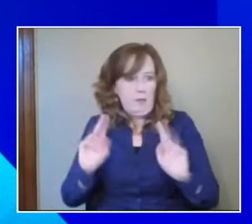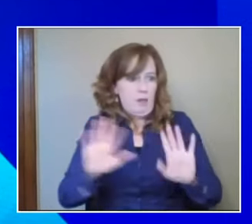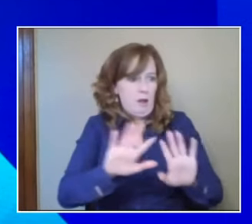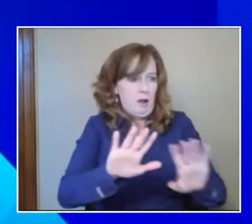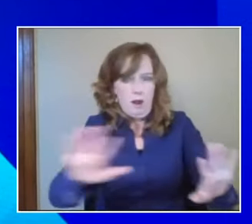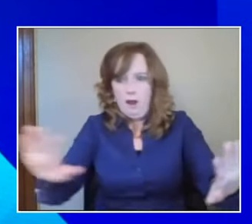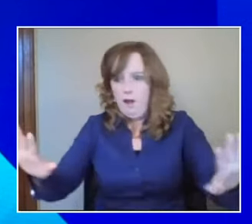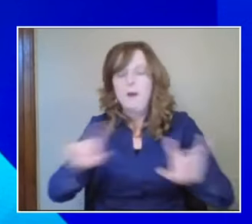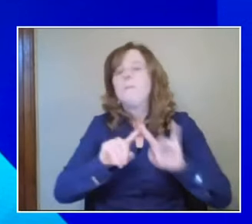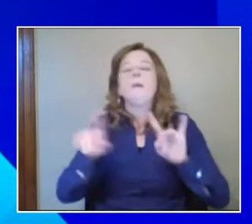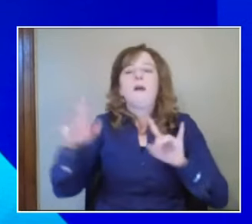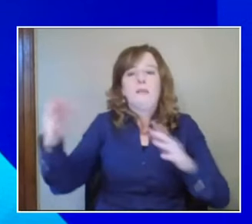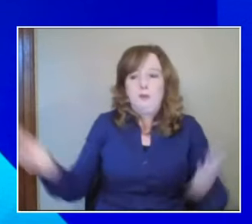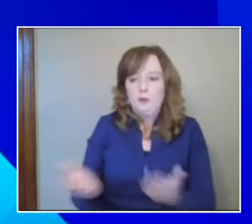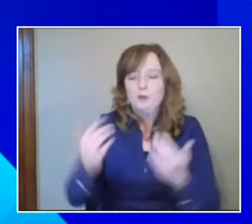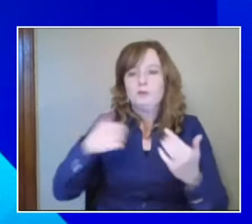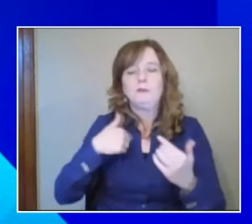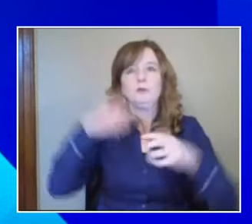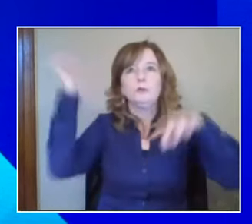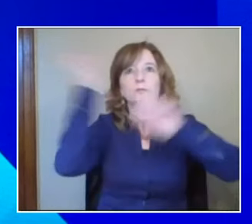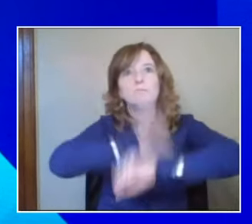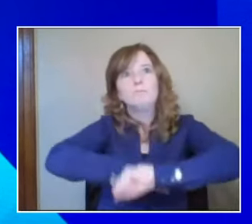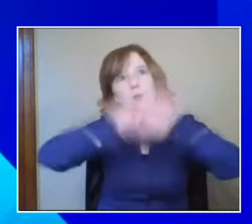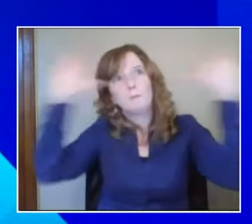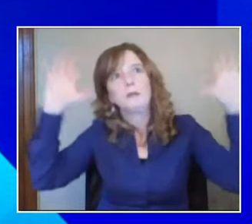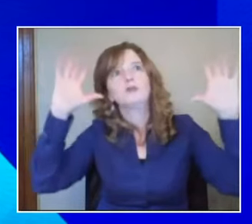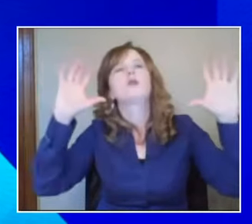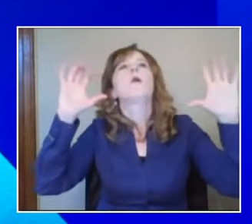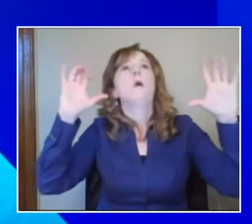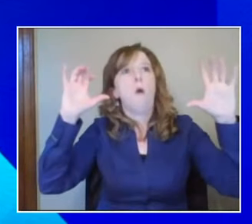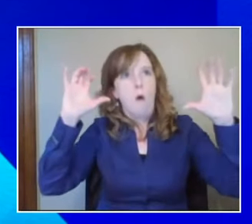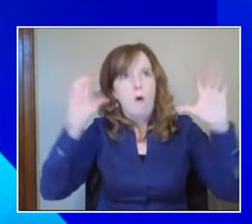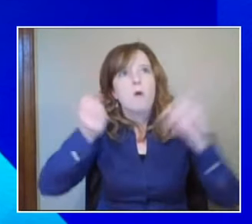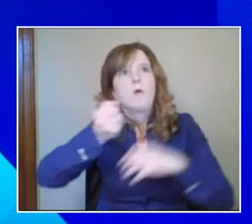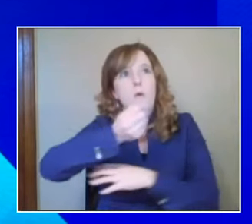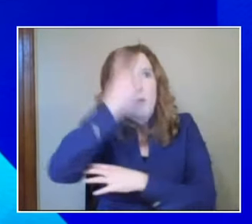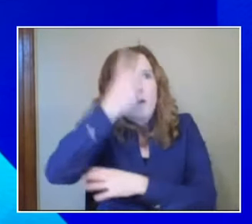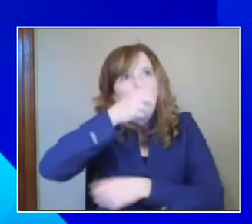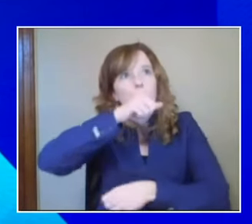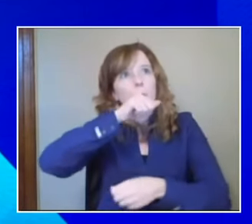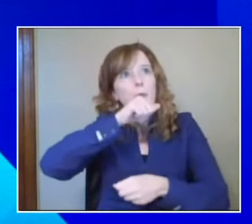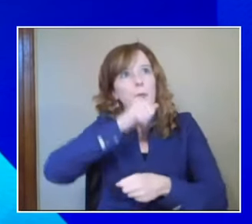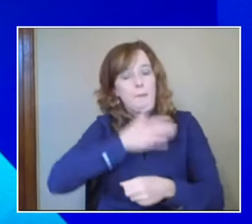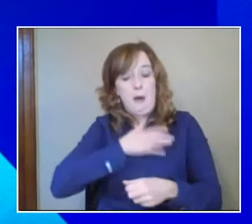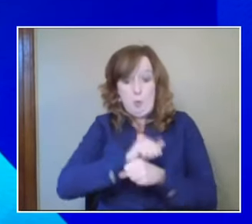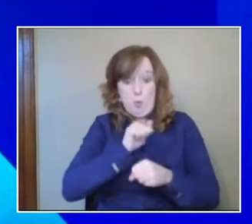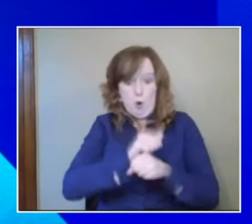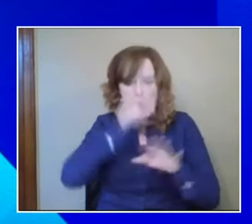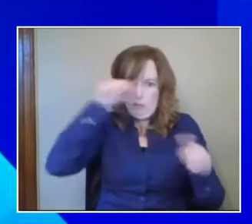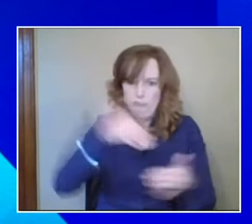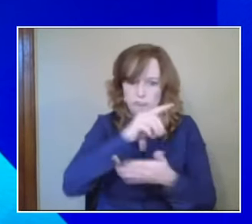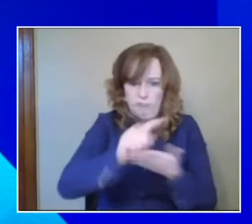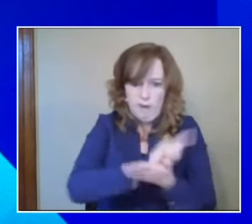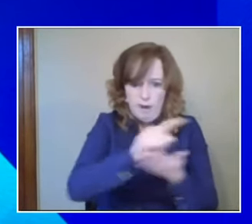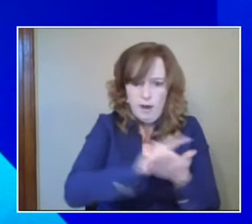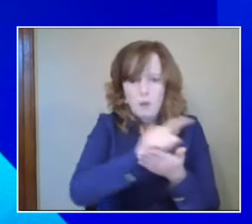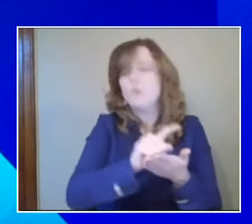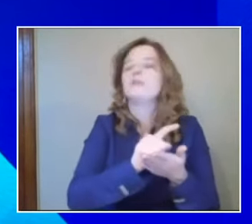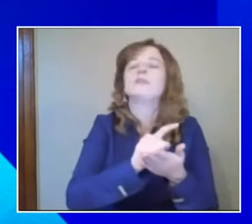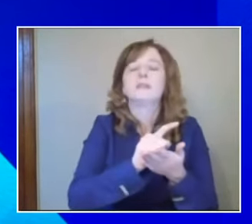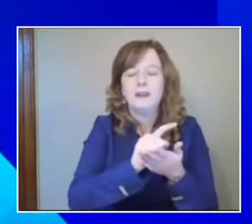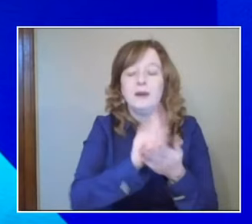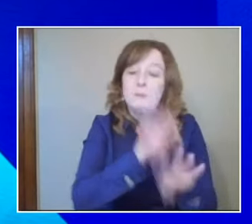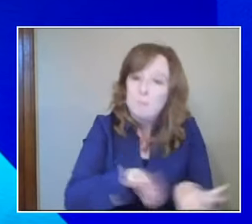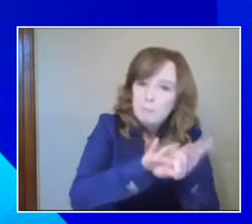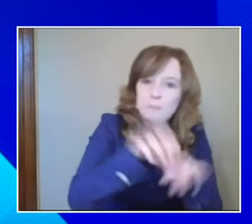picture. And that's when I realized that work ethic could only take me so far, and I developed a long-term plan that